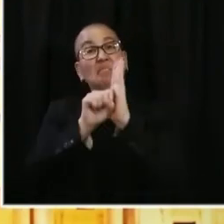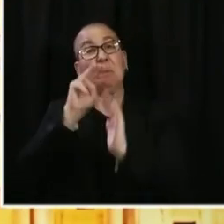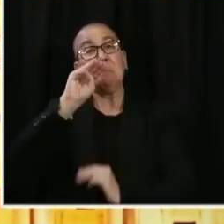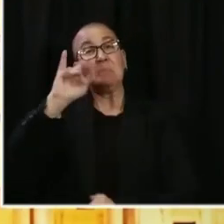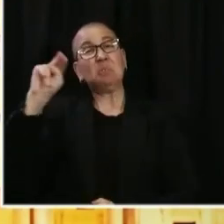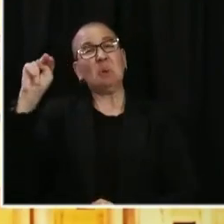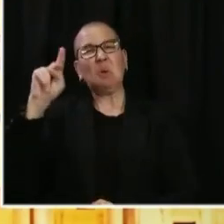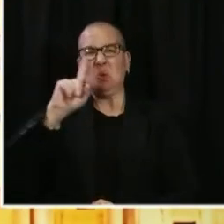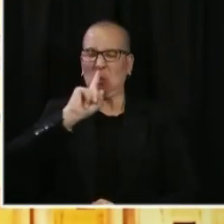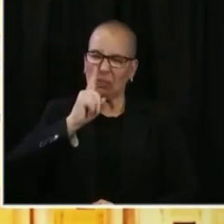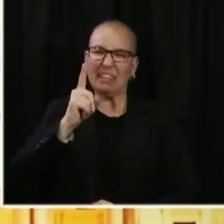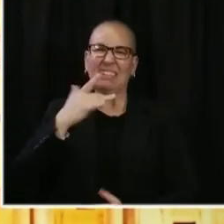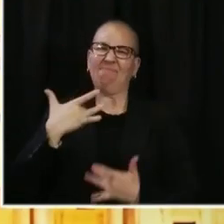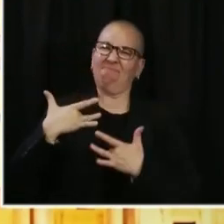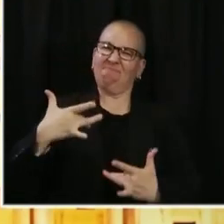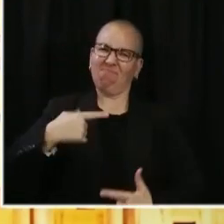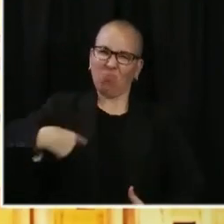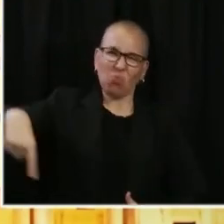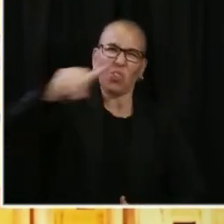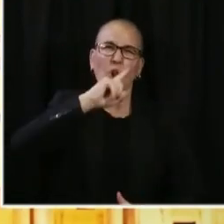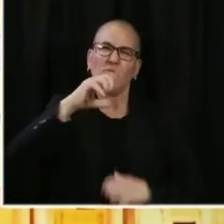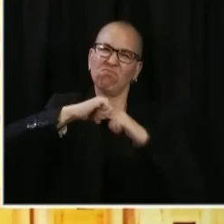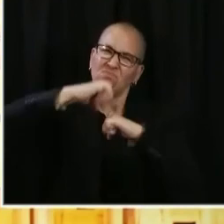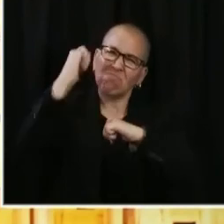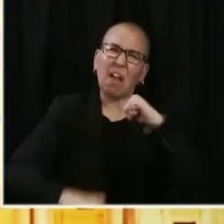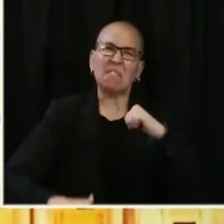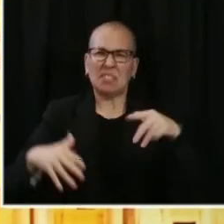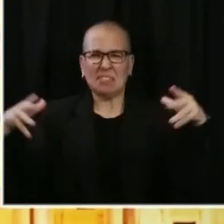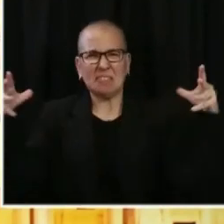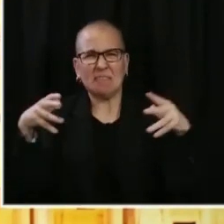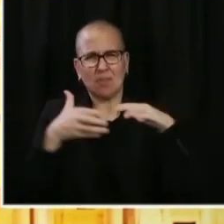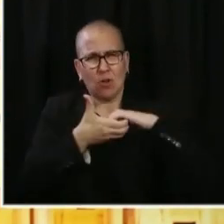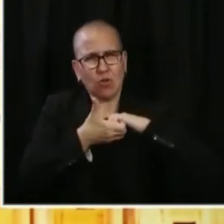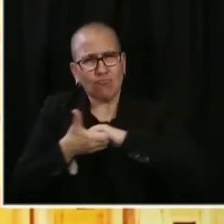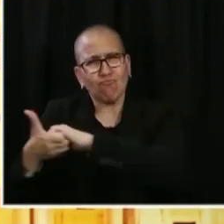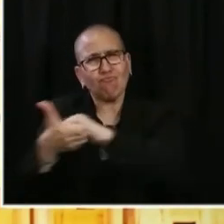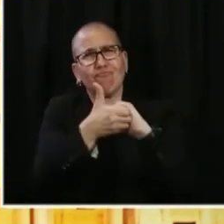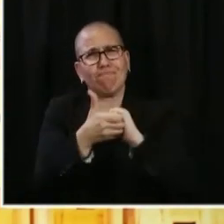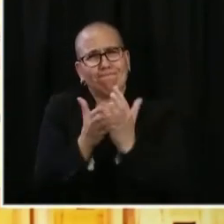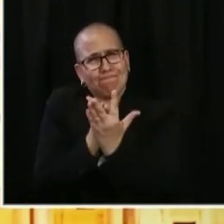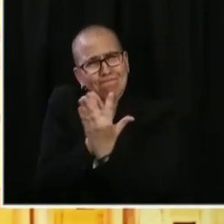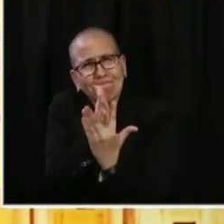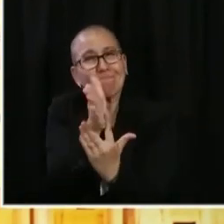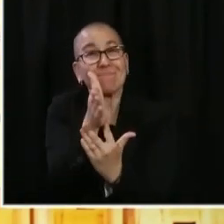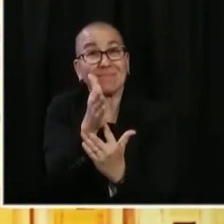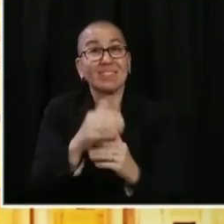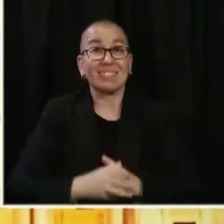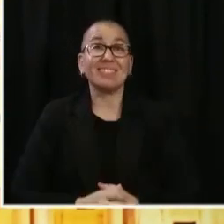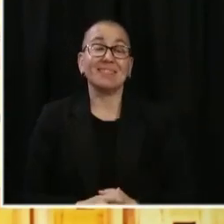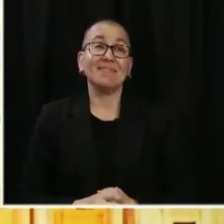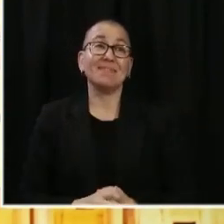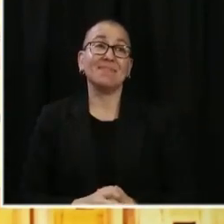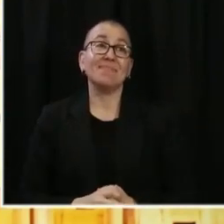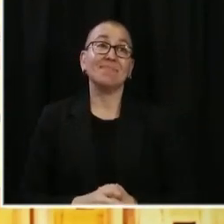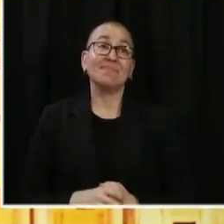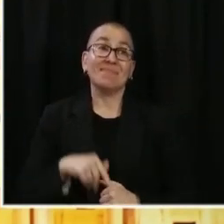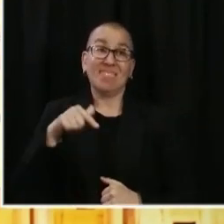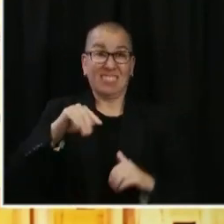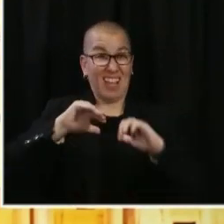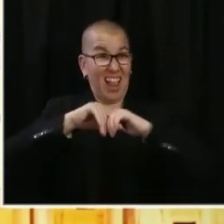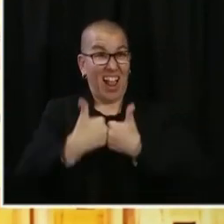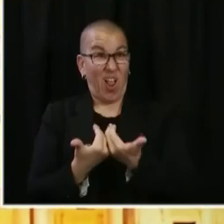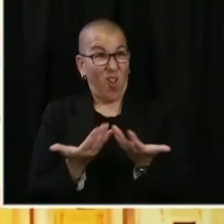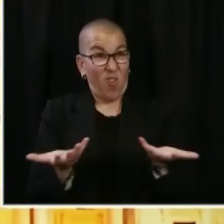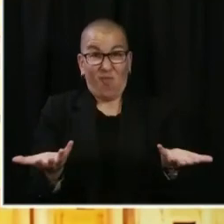Minnesota. It was our blood that saved the Union at Gettysburg, and it was the iron that forged the tanks that liberated Europe. Our farmers sparked that